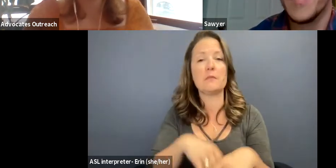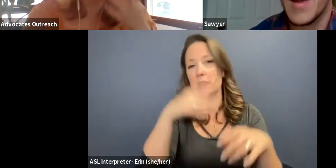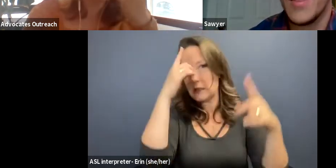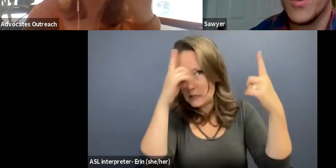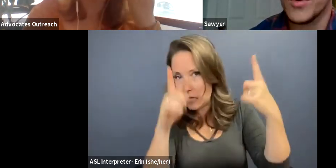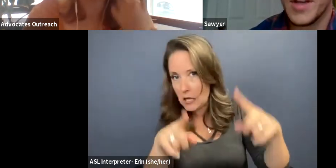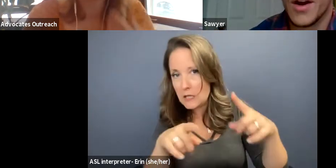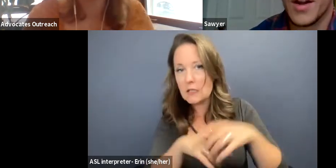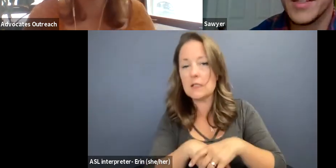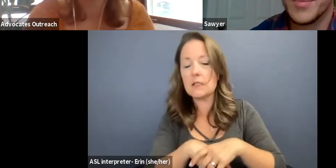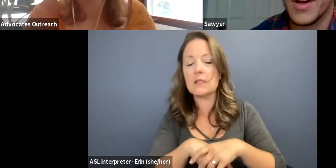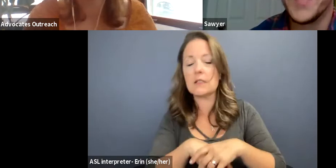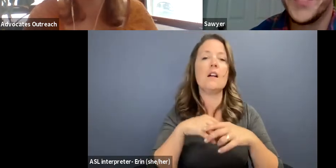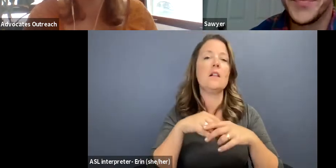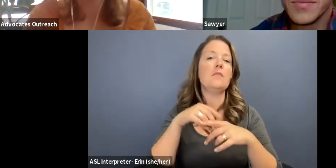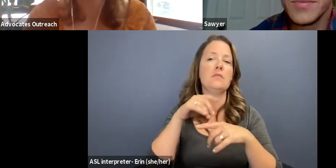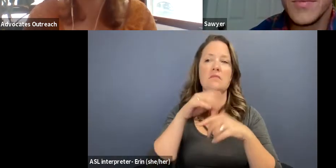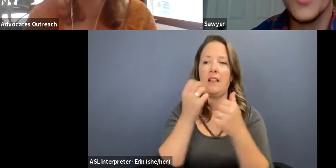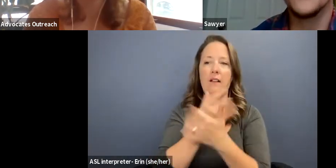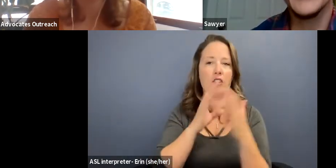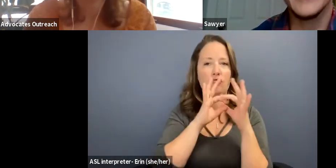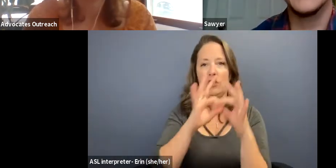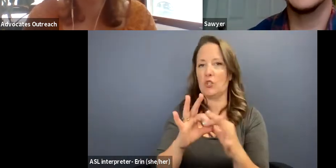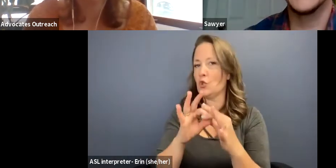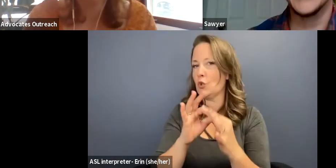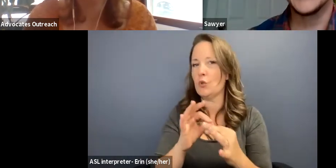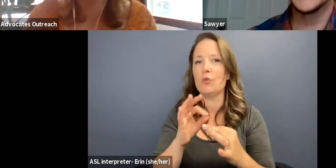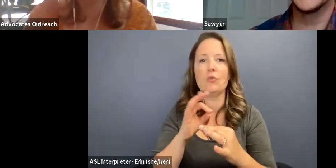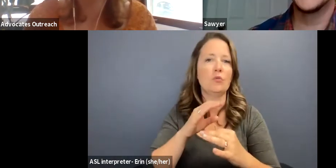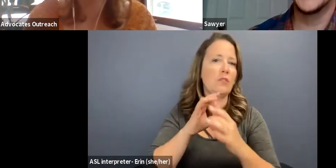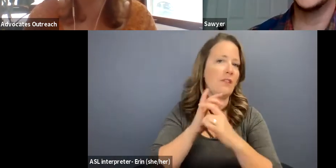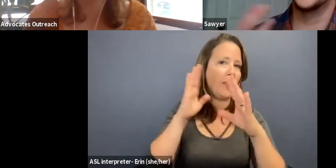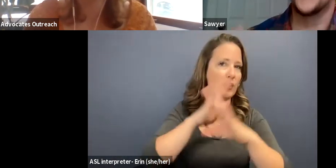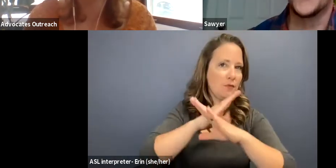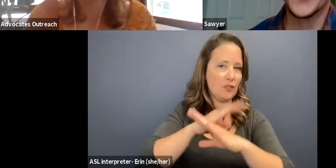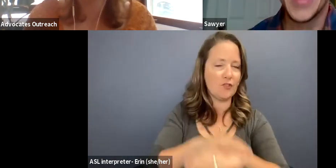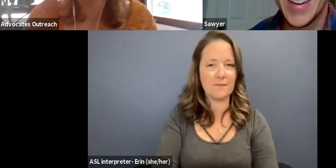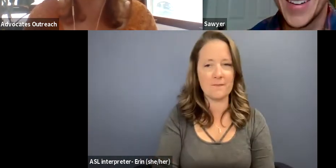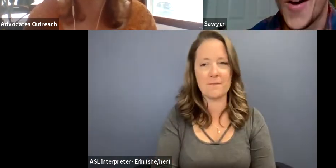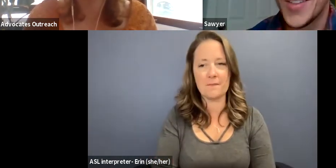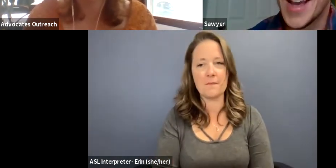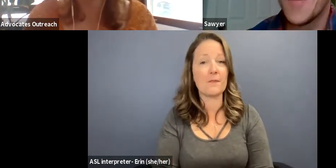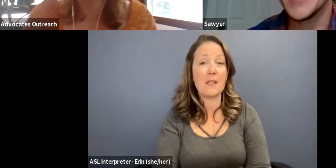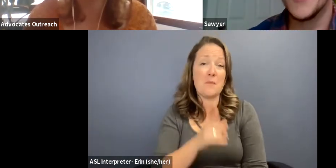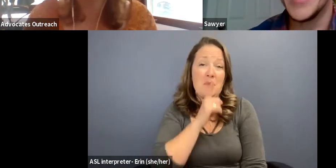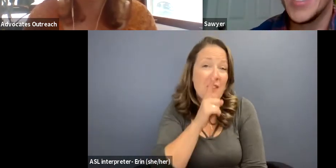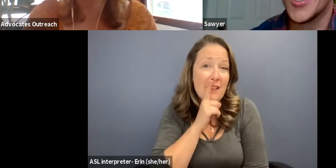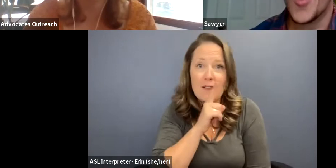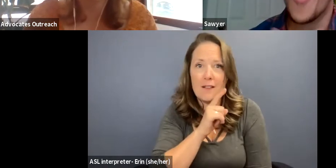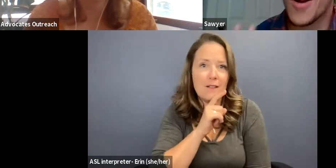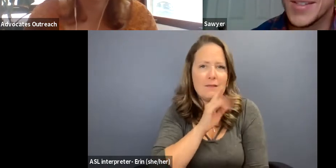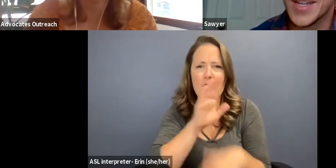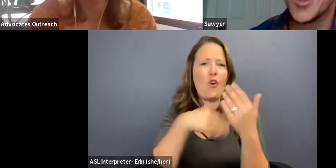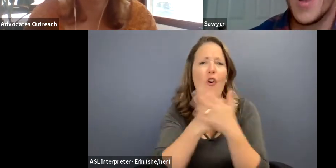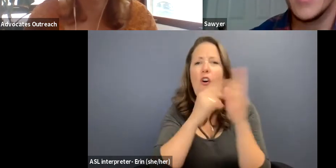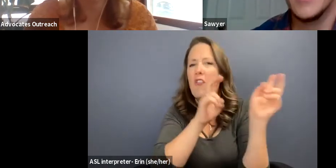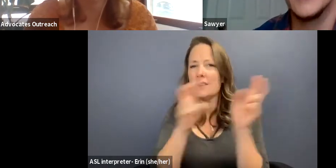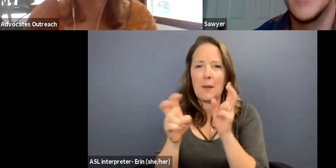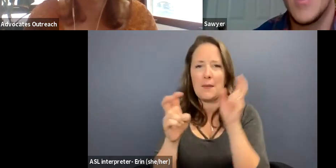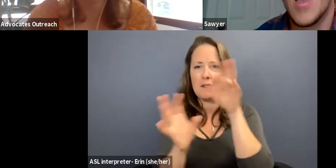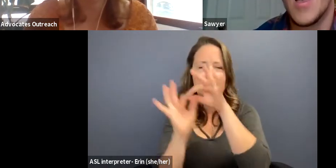specifically for people who are deaf, blind, and hard of hearing. And then we have our community